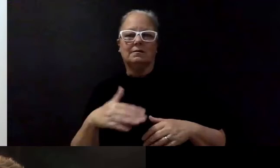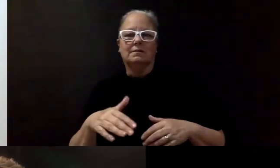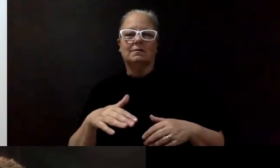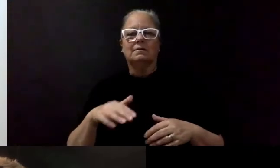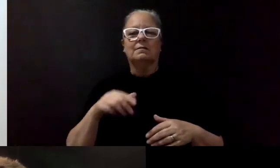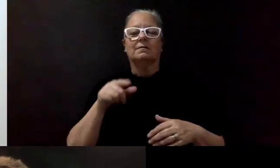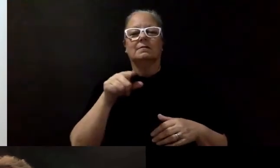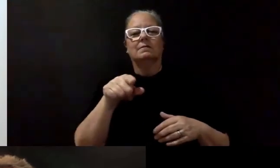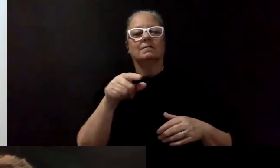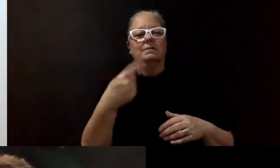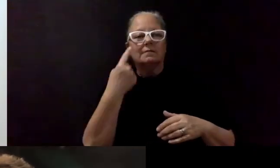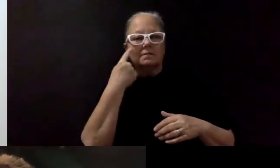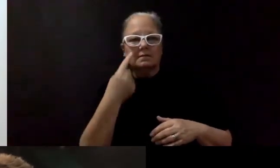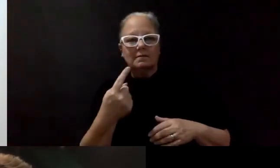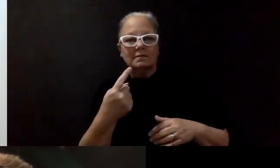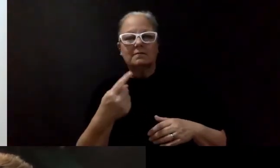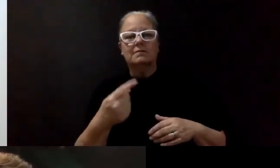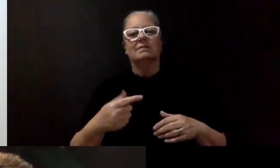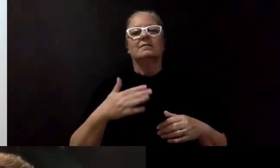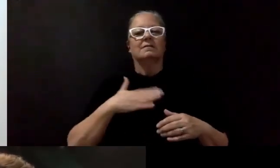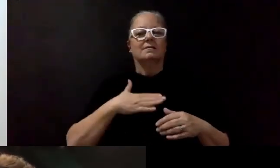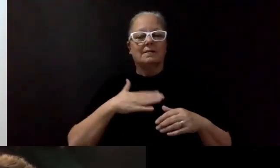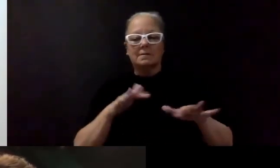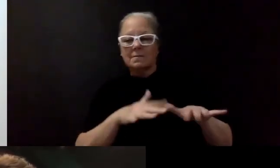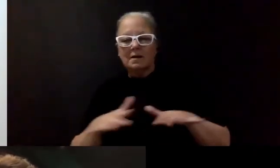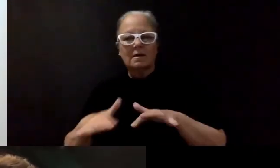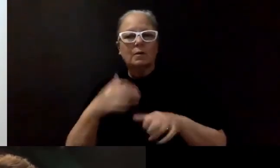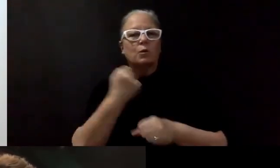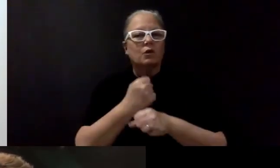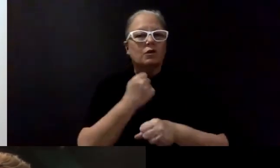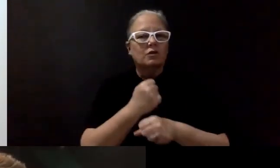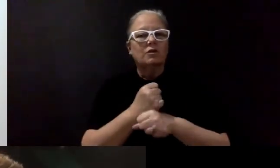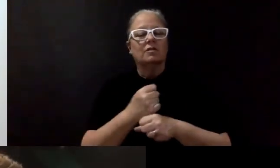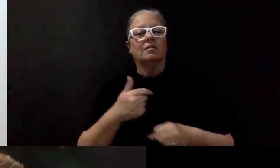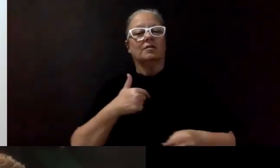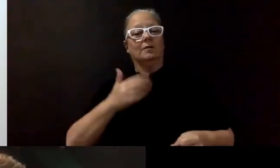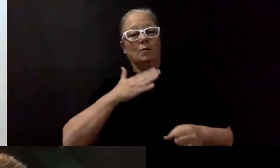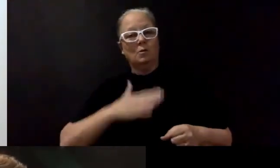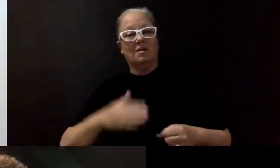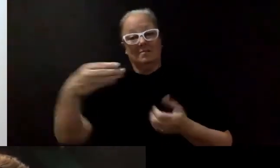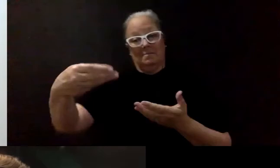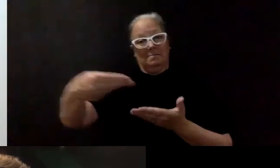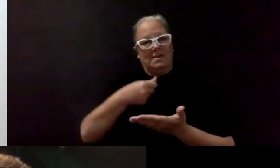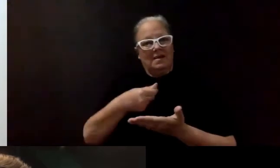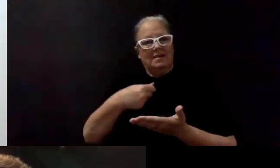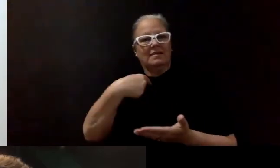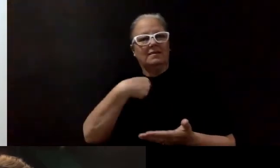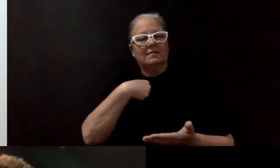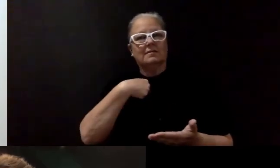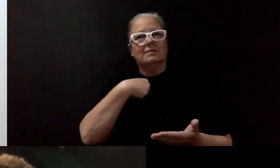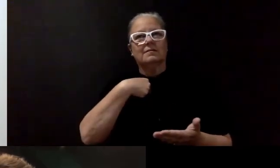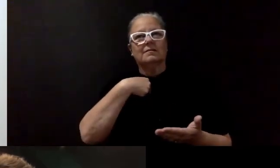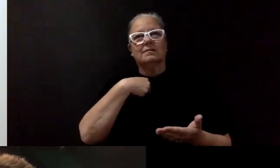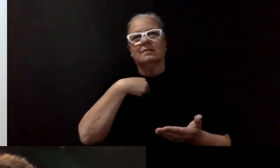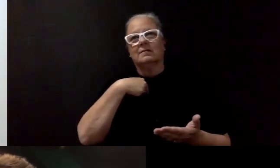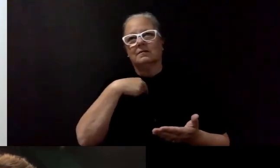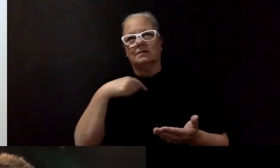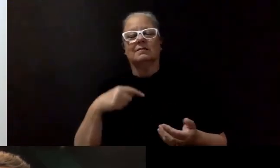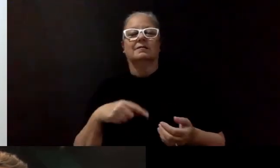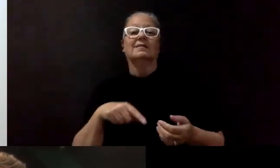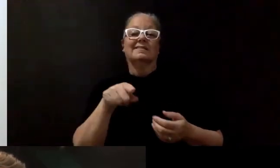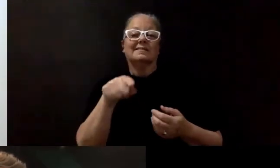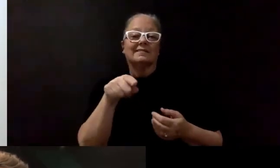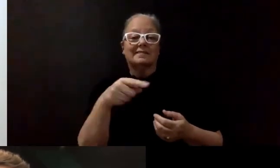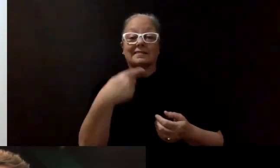recognized my piano work and actually wanted to pay me for it, because that signaled to me that they